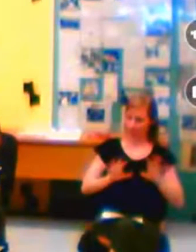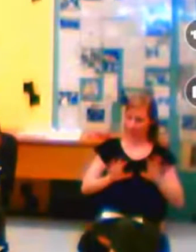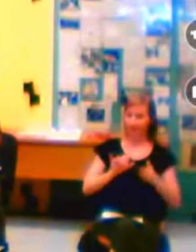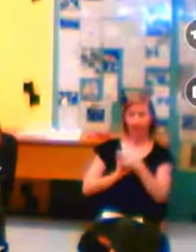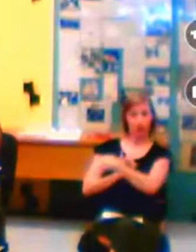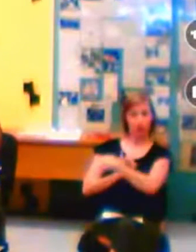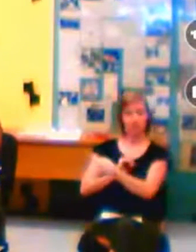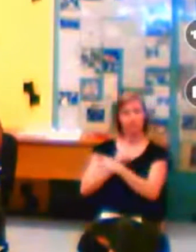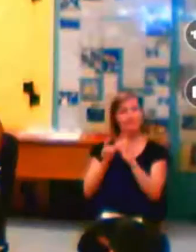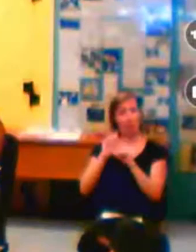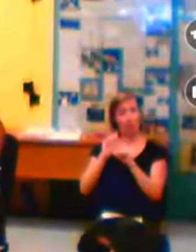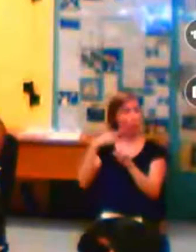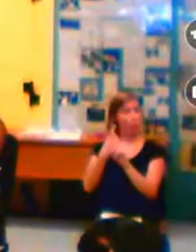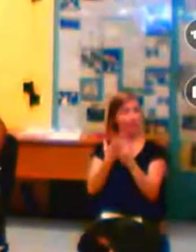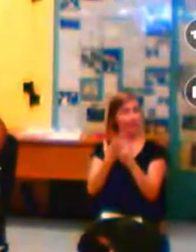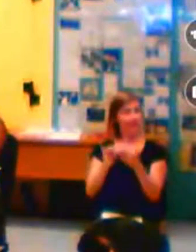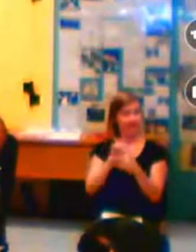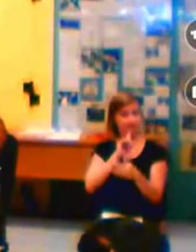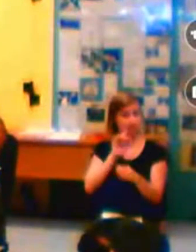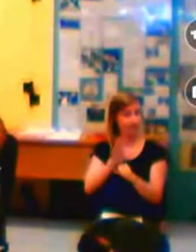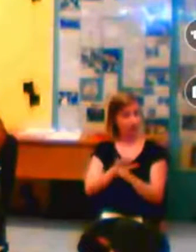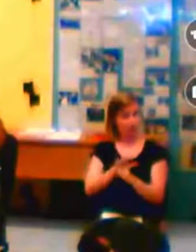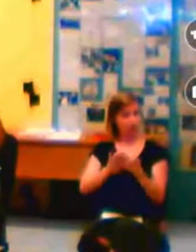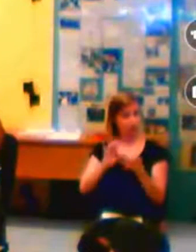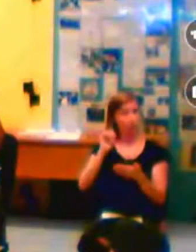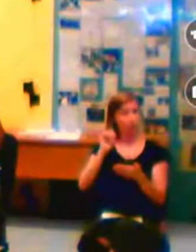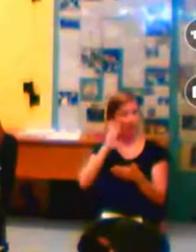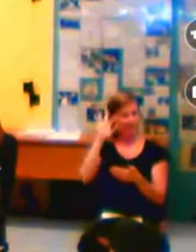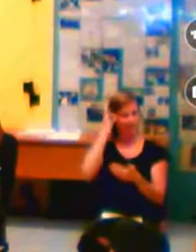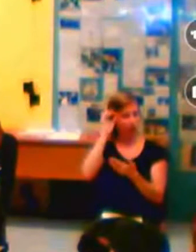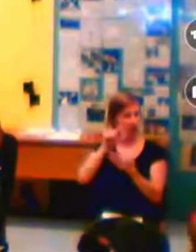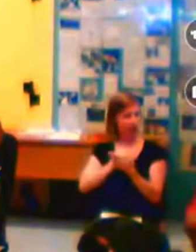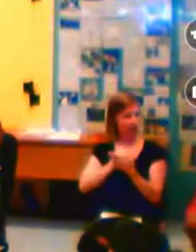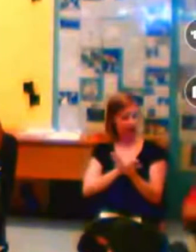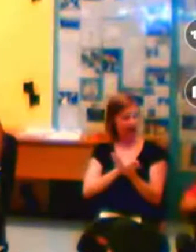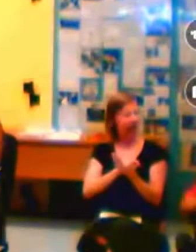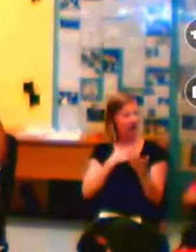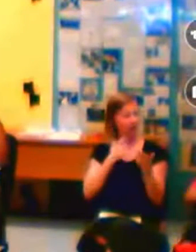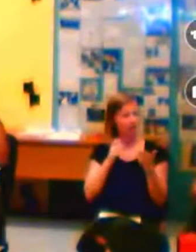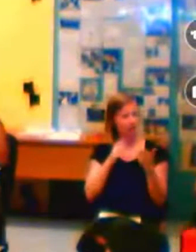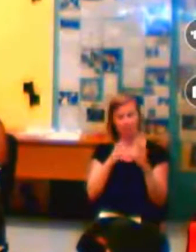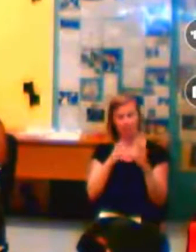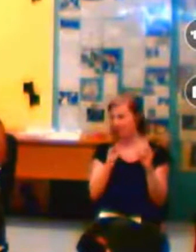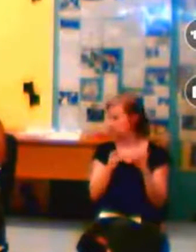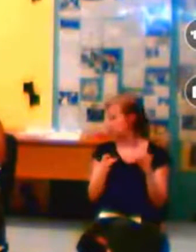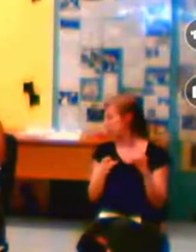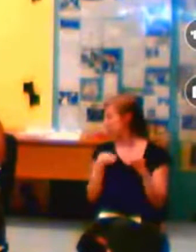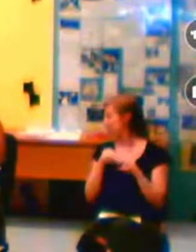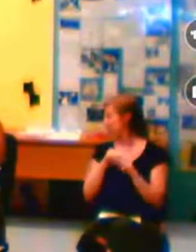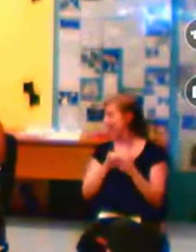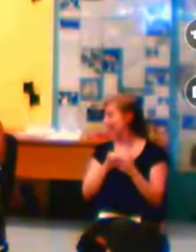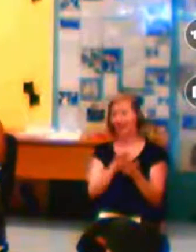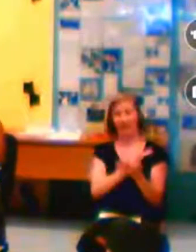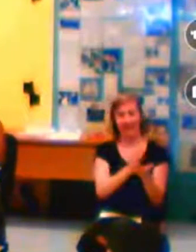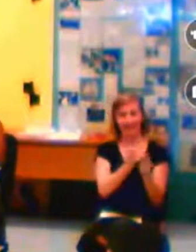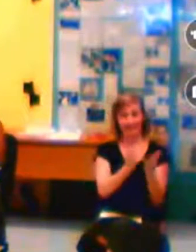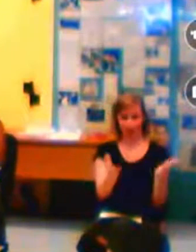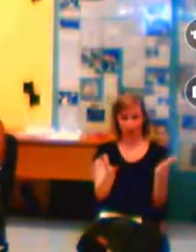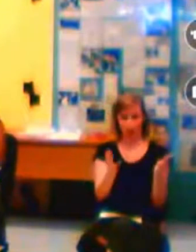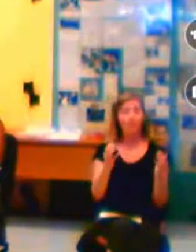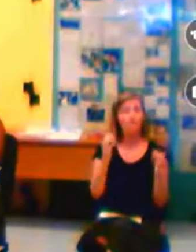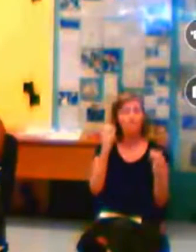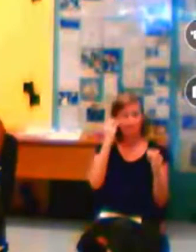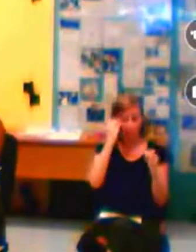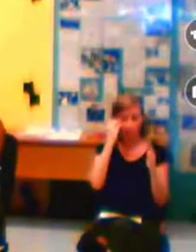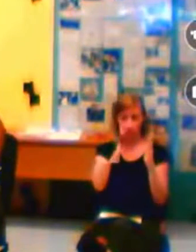away. I do want to take issue with the statement that the only thing guaranteed is what's required by federal